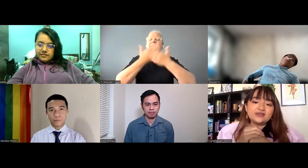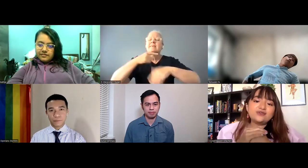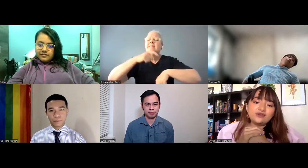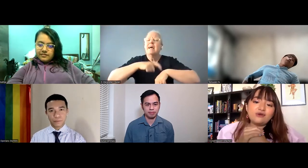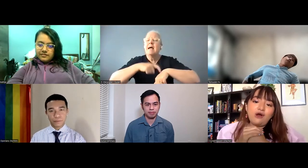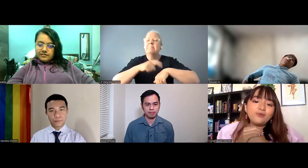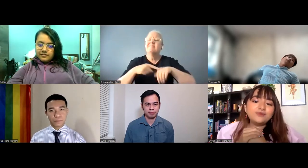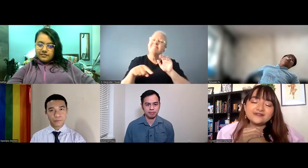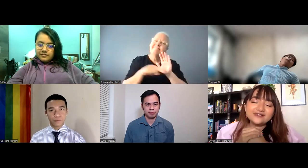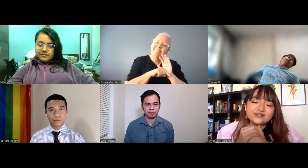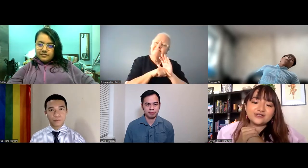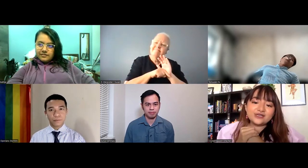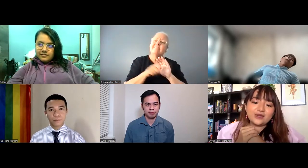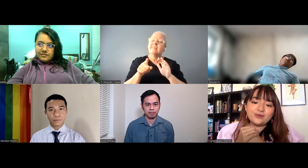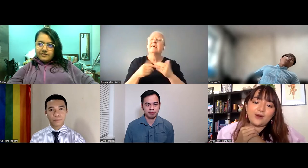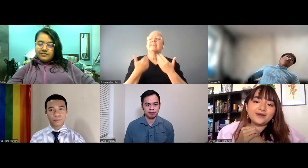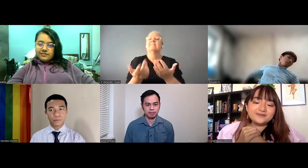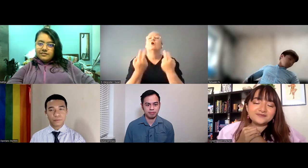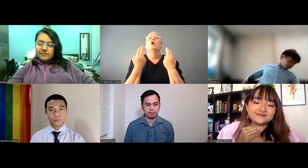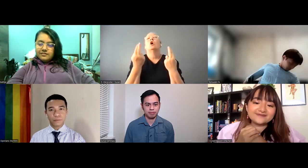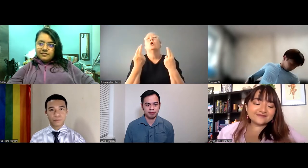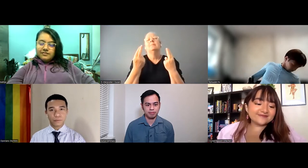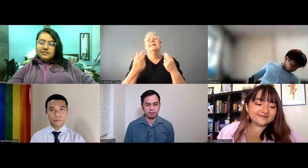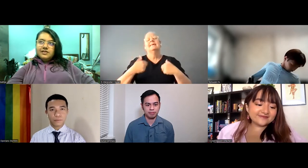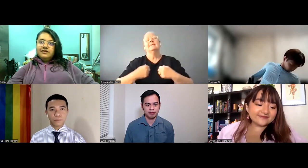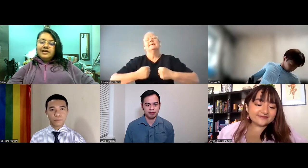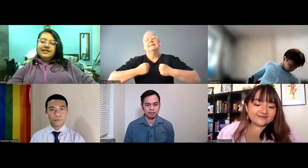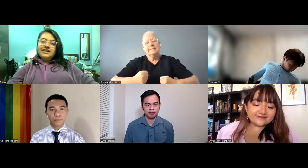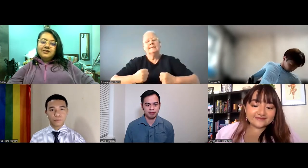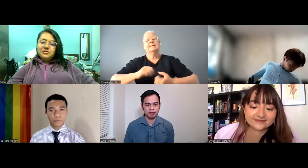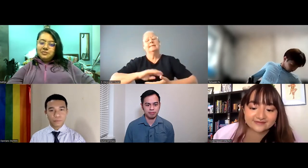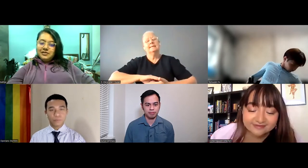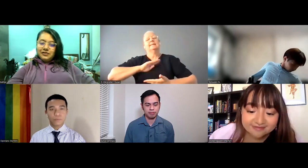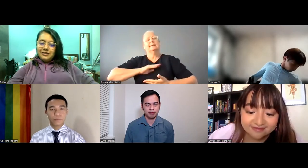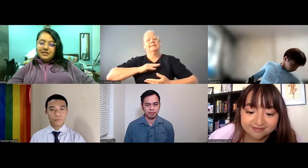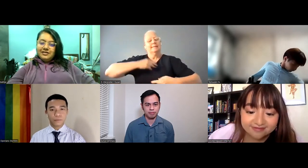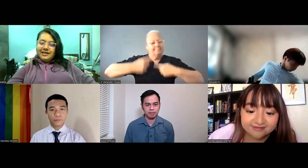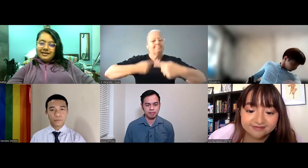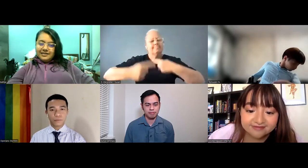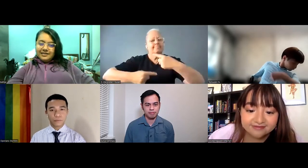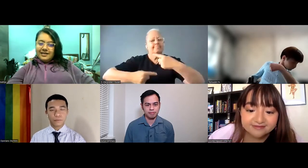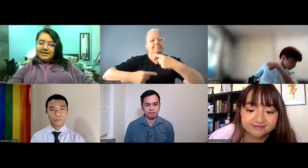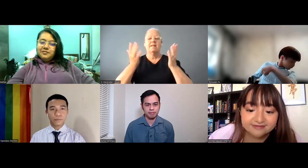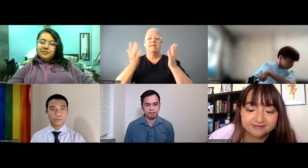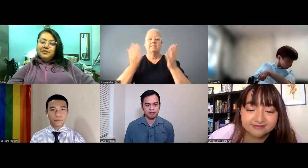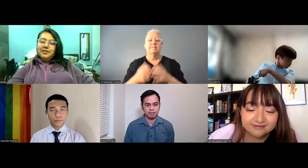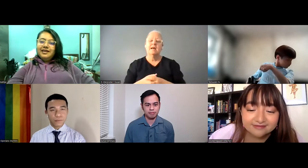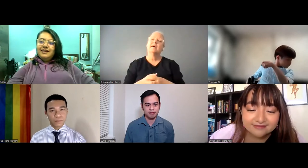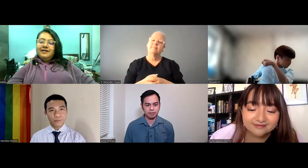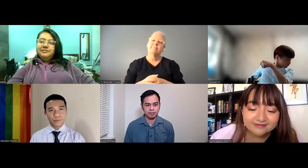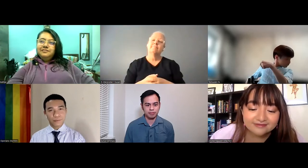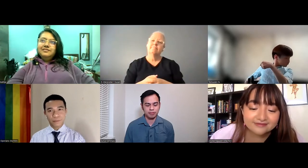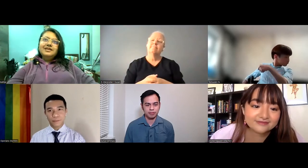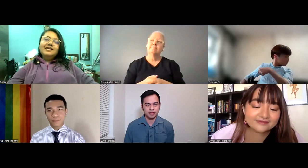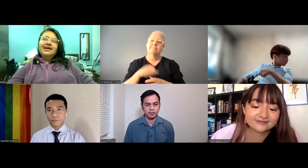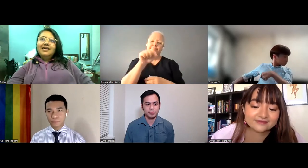has given you hope to keep going? Right. Thank you so much for reiterating that.